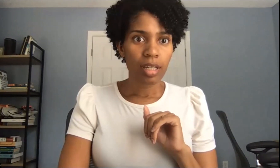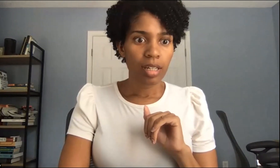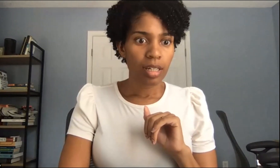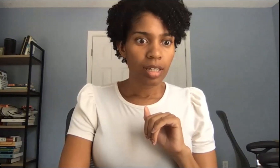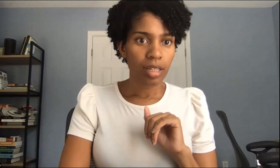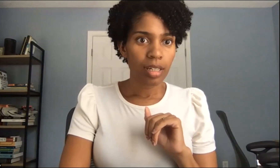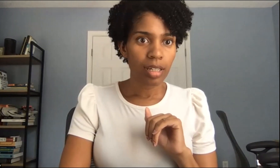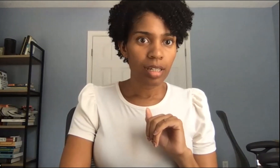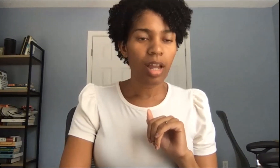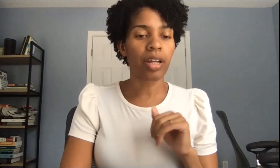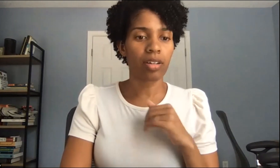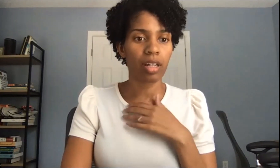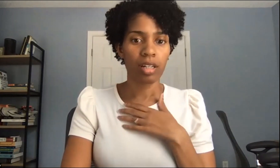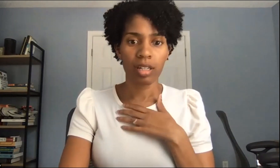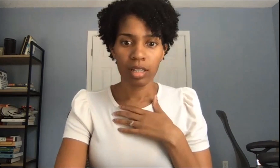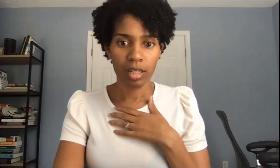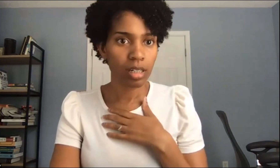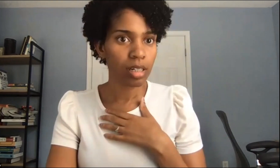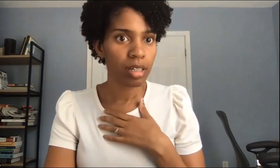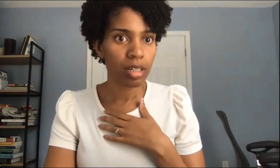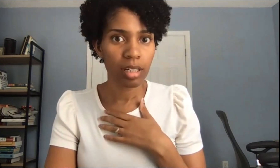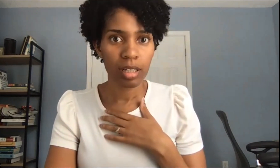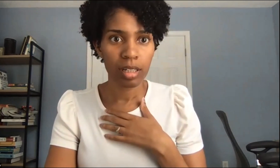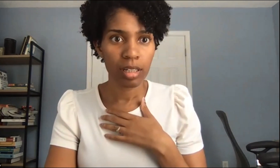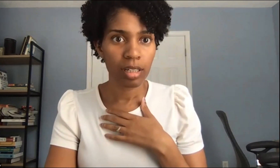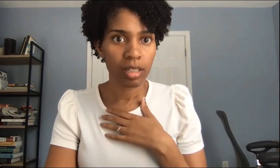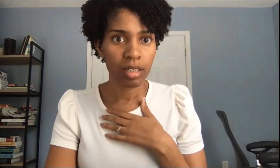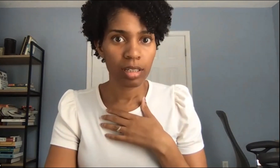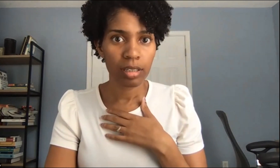Yeah, I got it. I got it. Okay, okay.